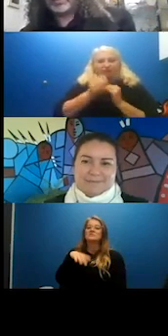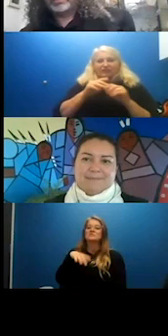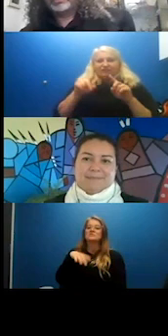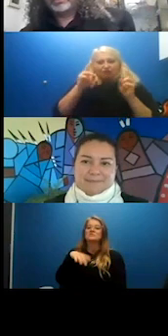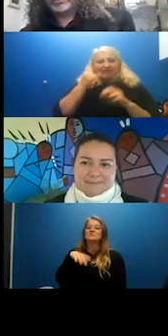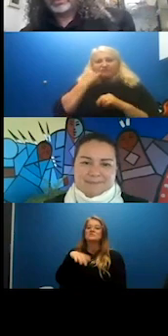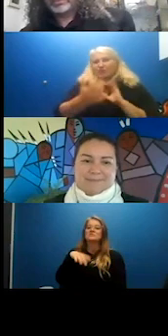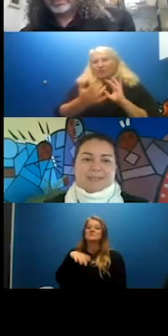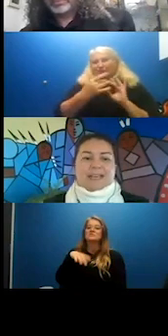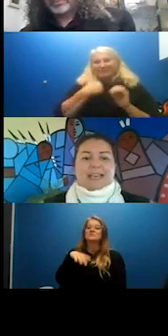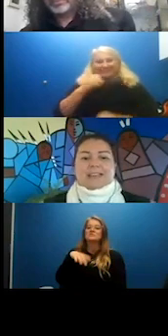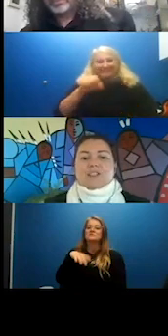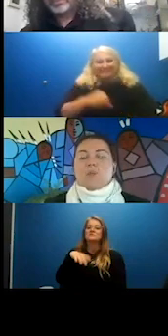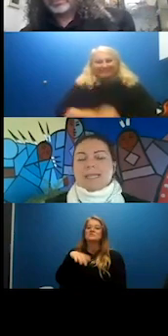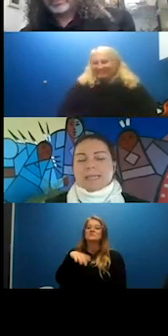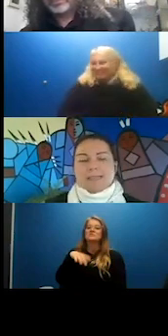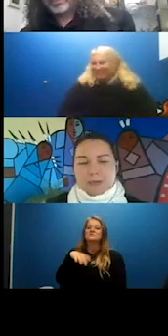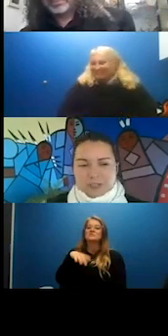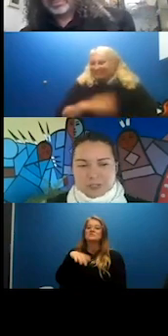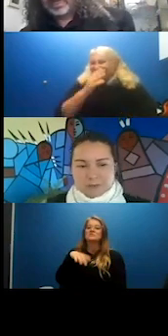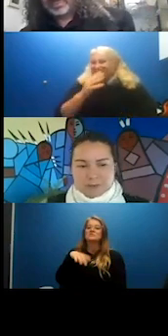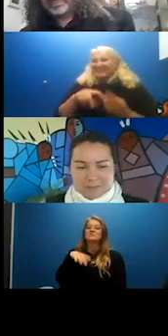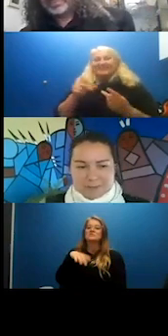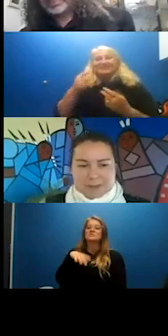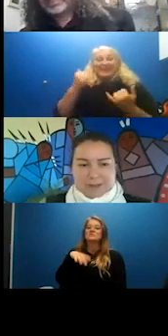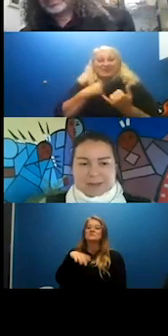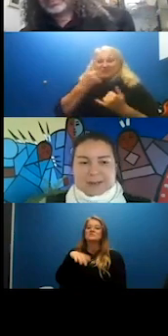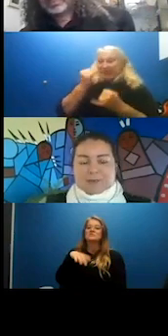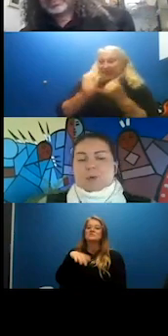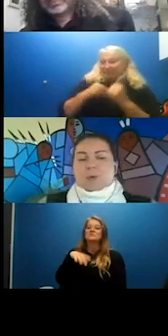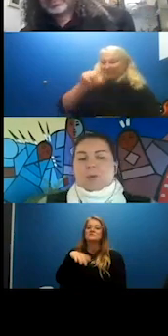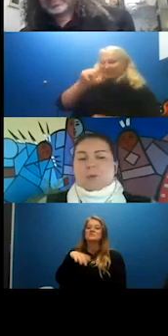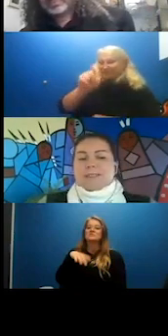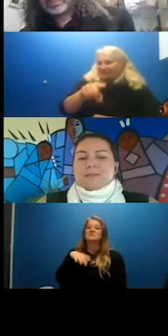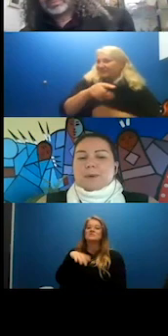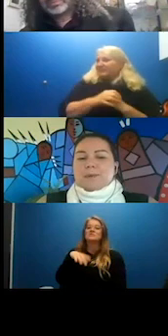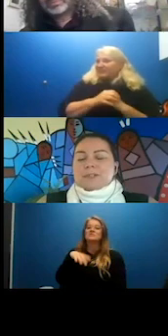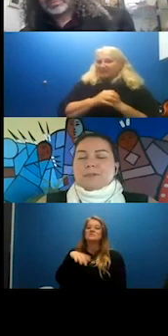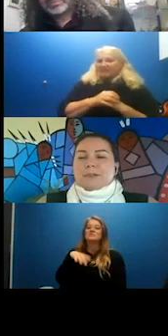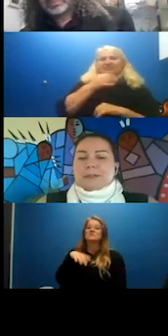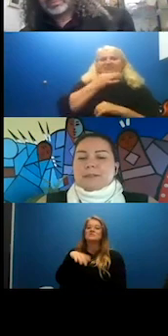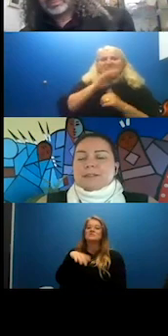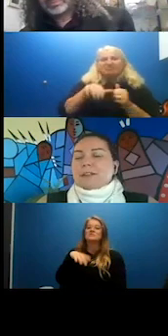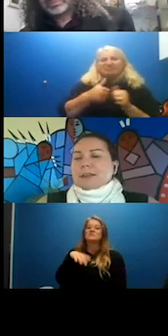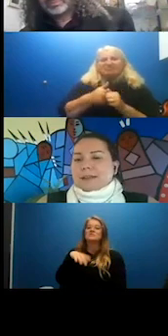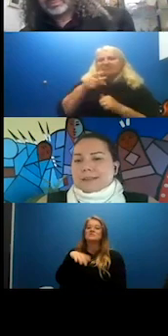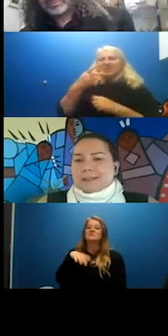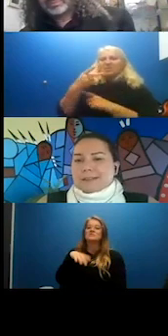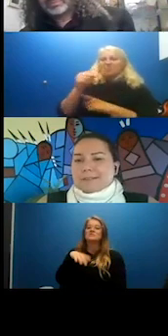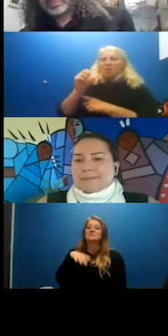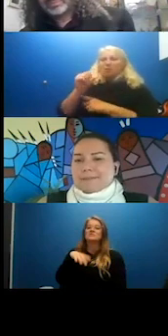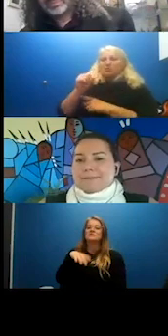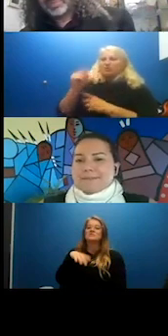me. And then just one last question for you. What does post-colonial wellness look like?